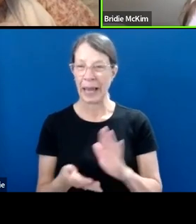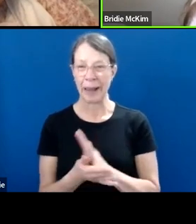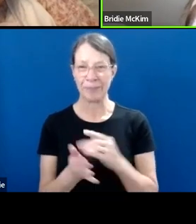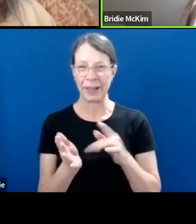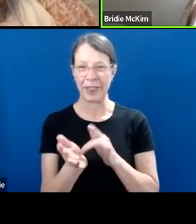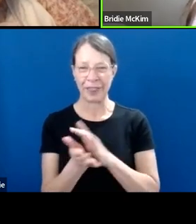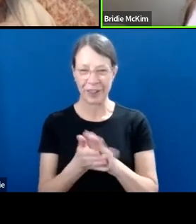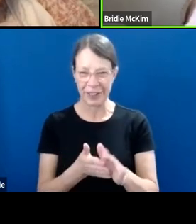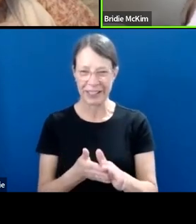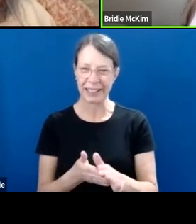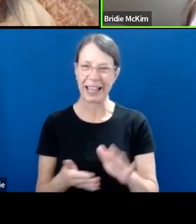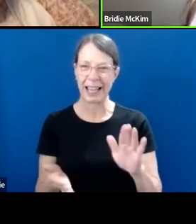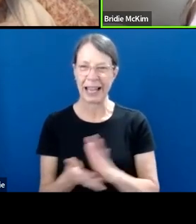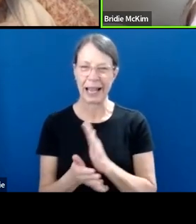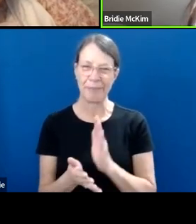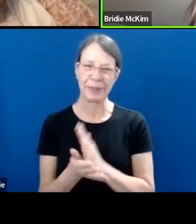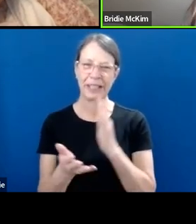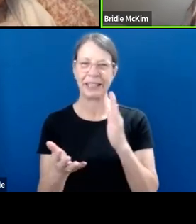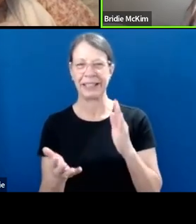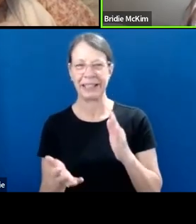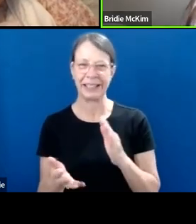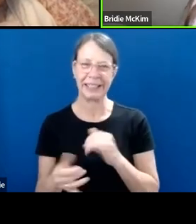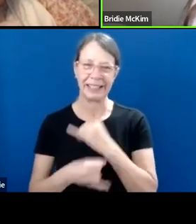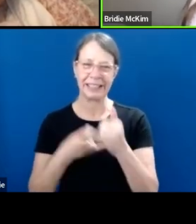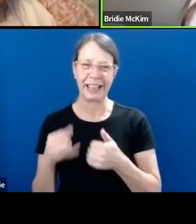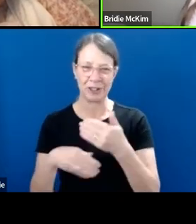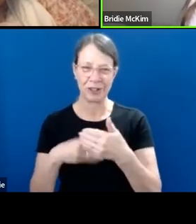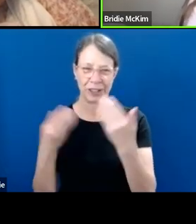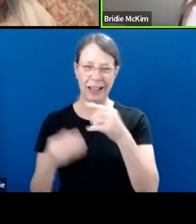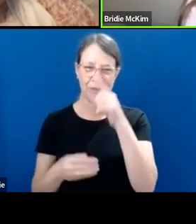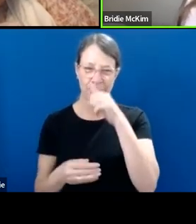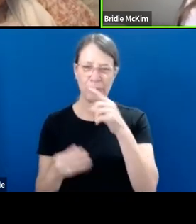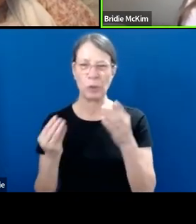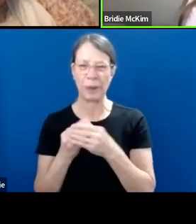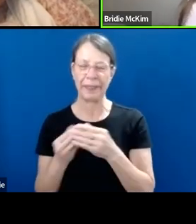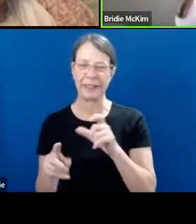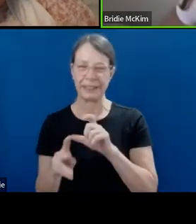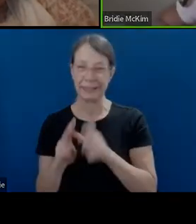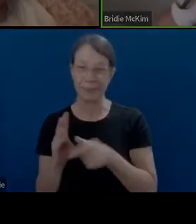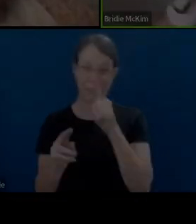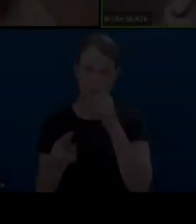International Day of People with Disability for tomorrow. And we will see you next time.